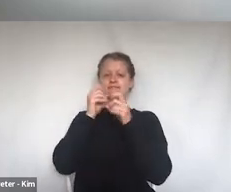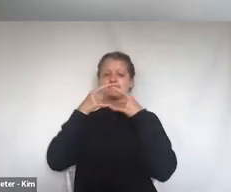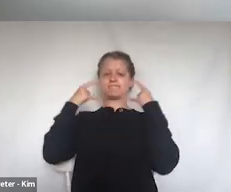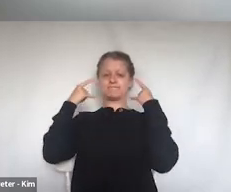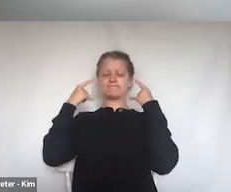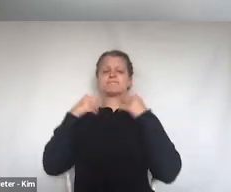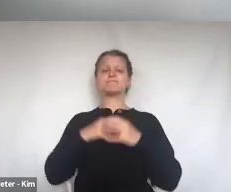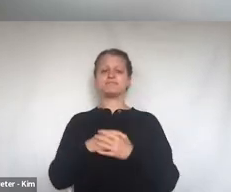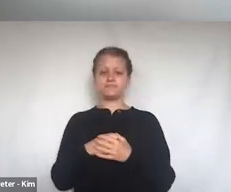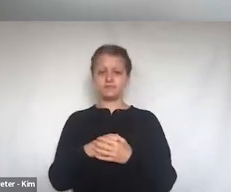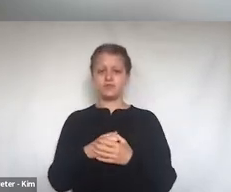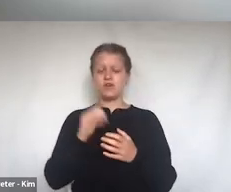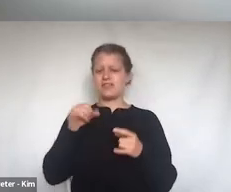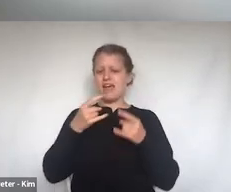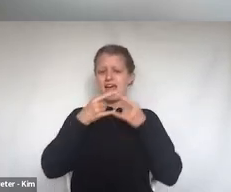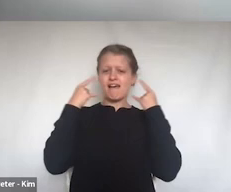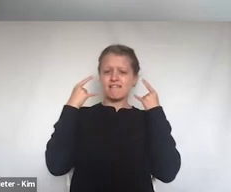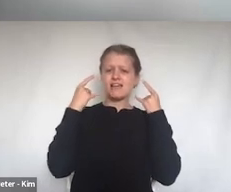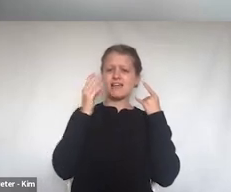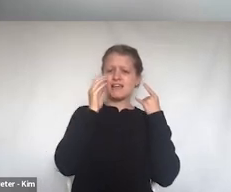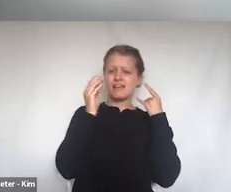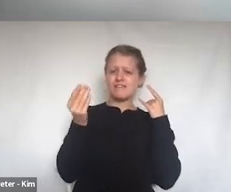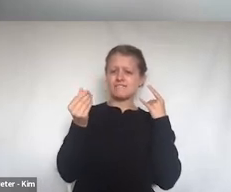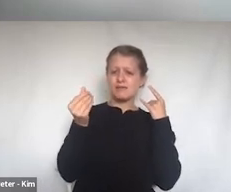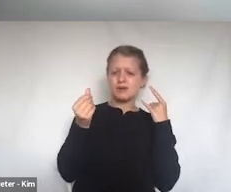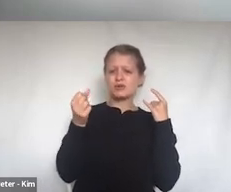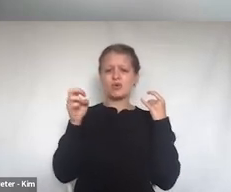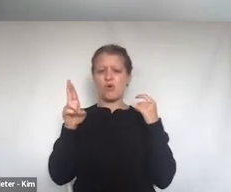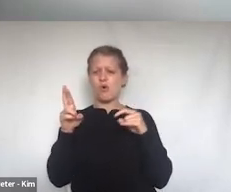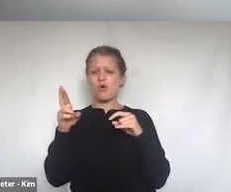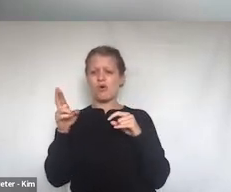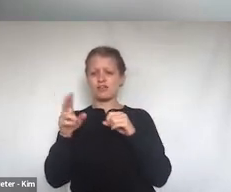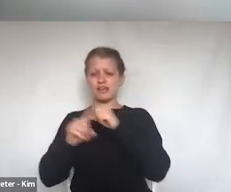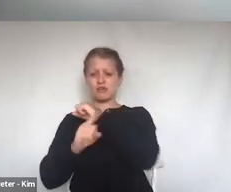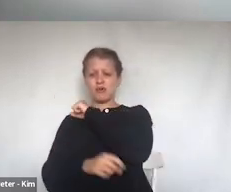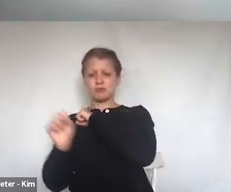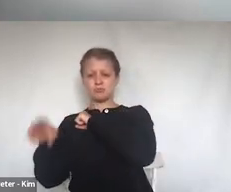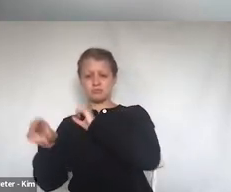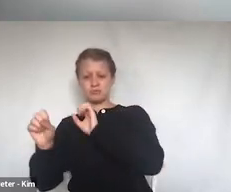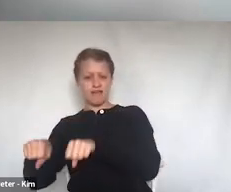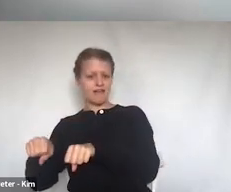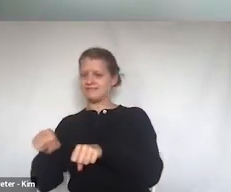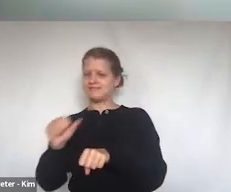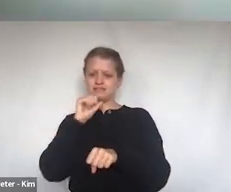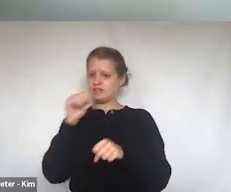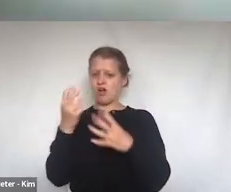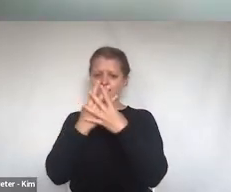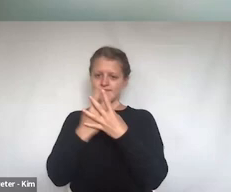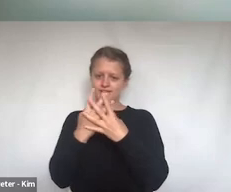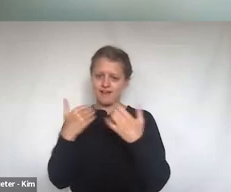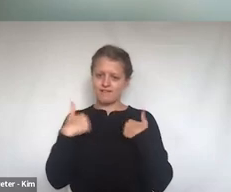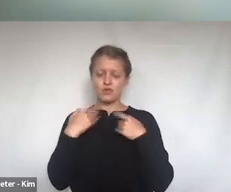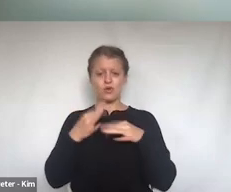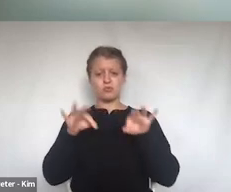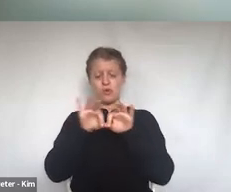The disposable masks, cloth masks, other face coverings don't seem to have that same effect. So it is important to note that it's